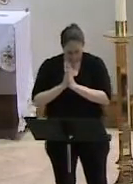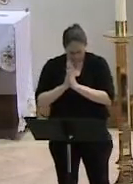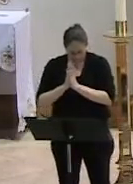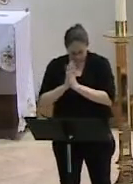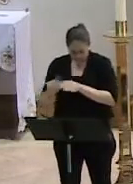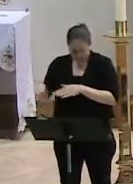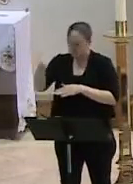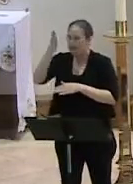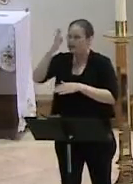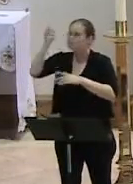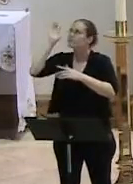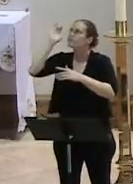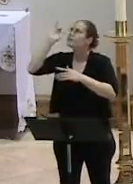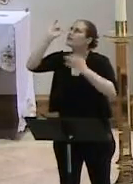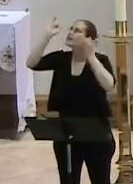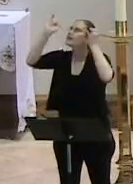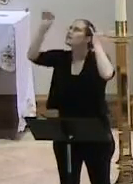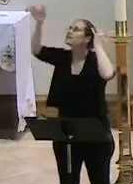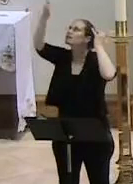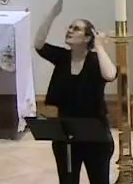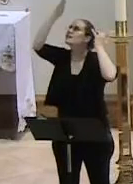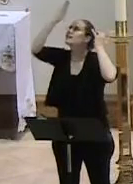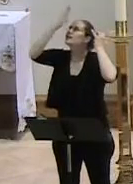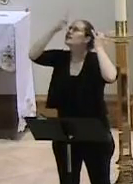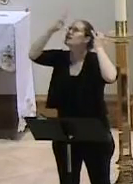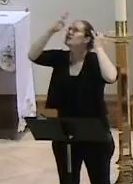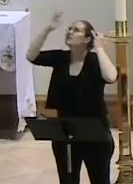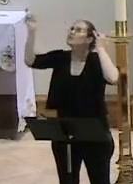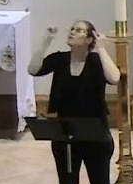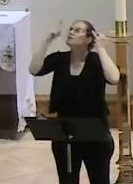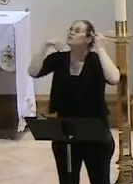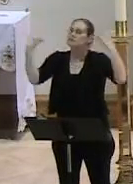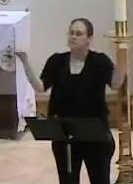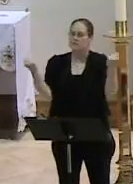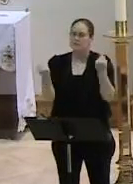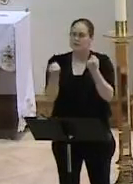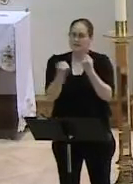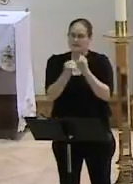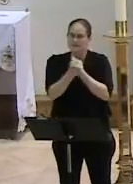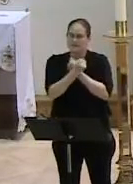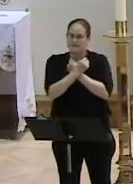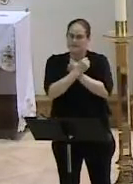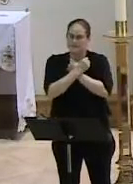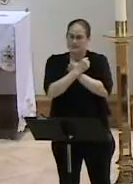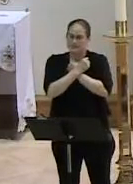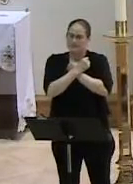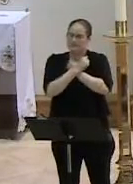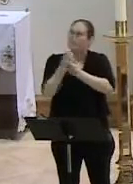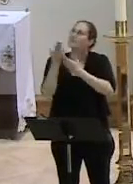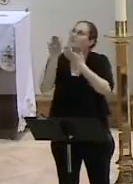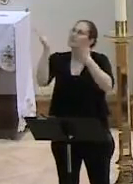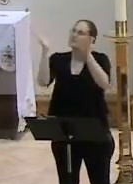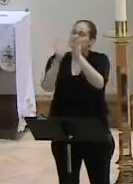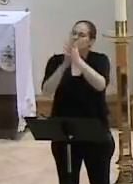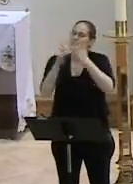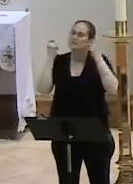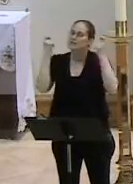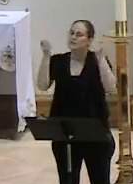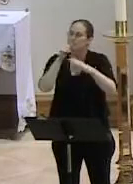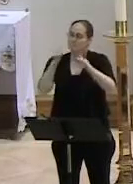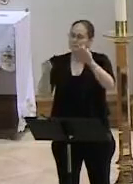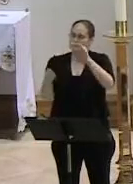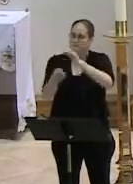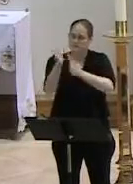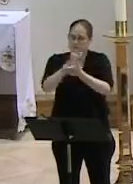Almighty everlasting God, who allow those on earth to celebrate divine mysteries, grant,